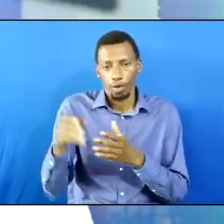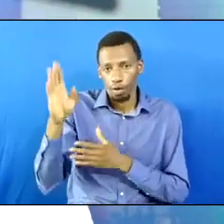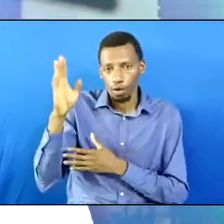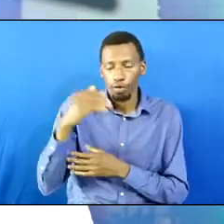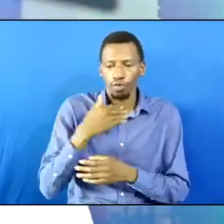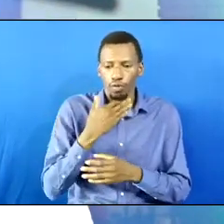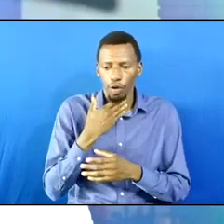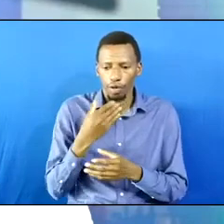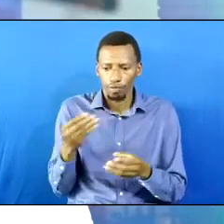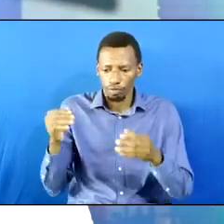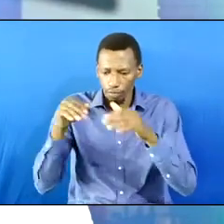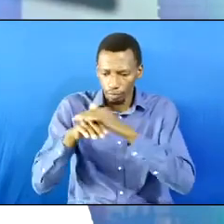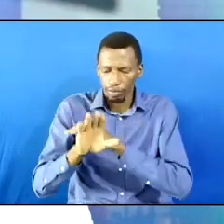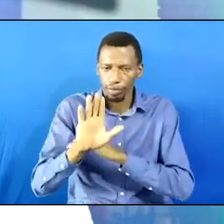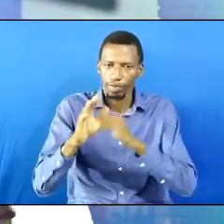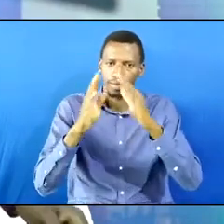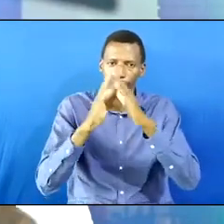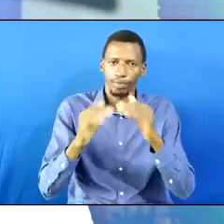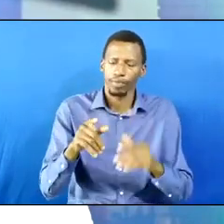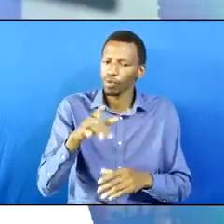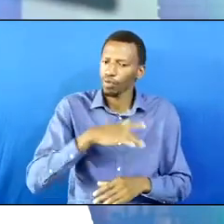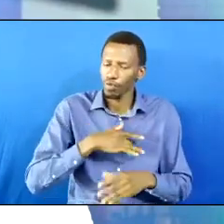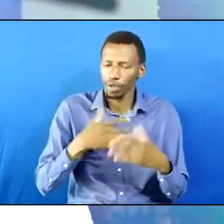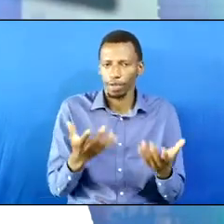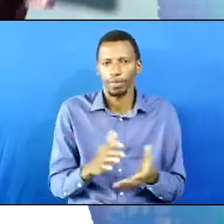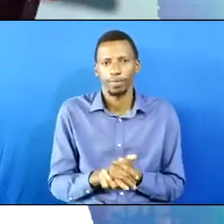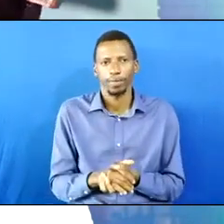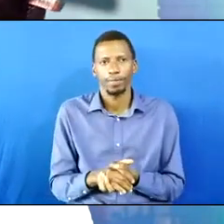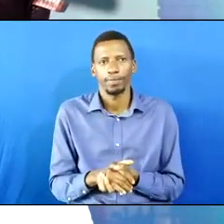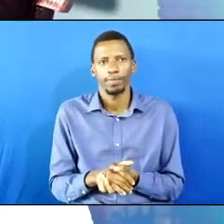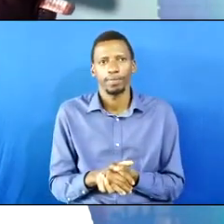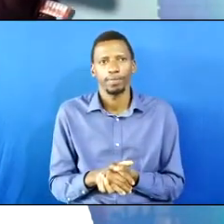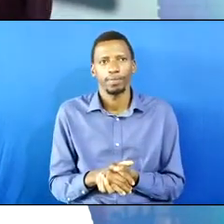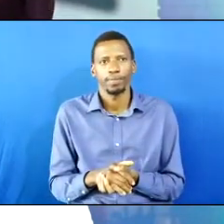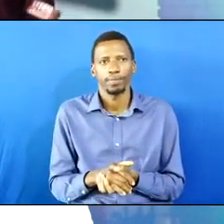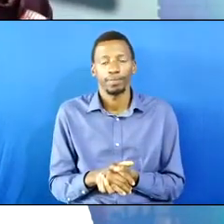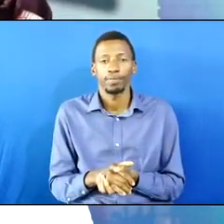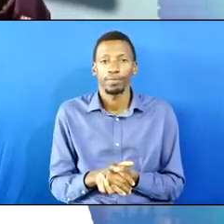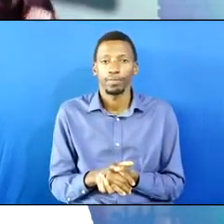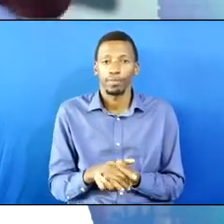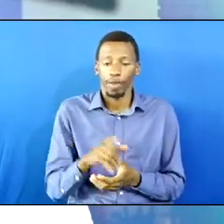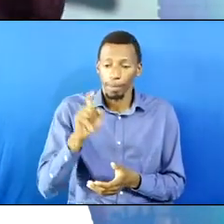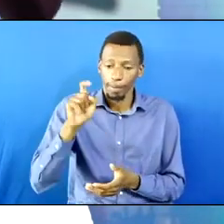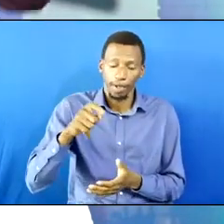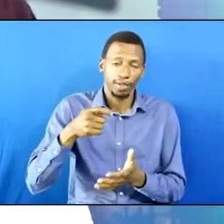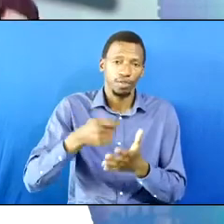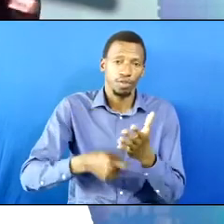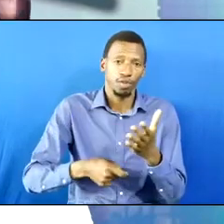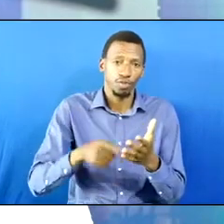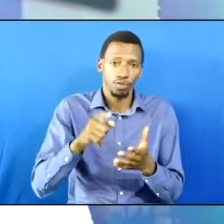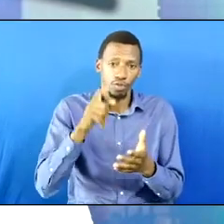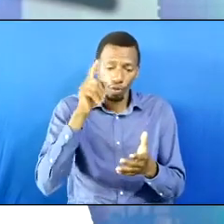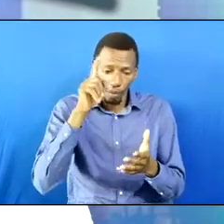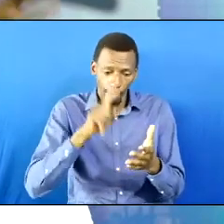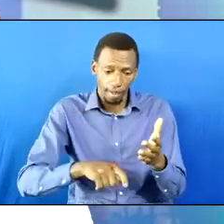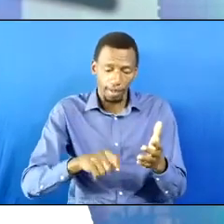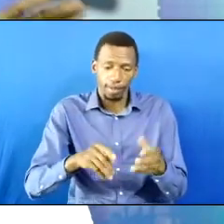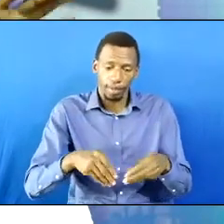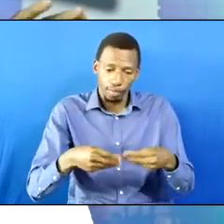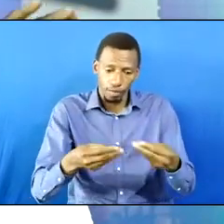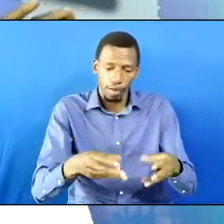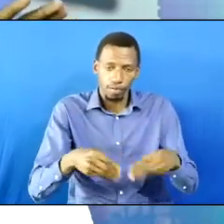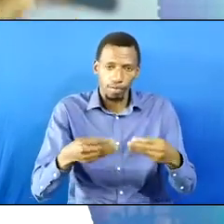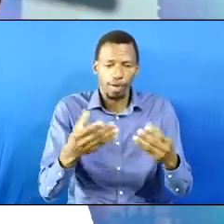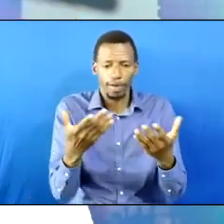his disciples in your house. It comes with a cost. One of the costs, you will have to provide